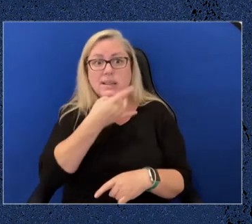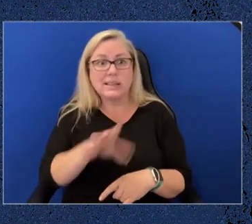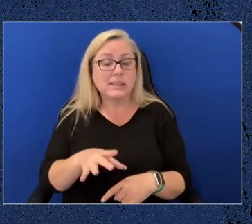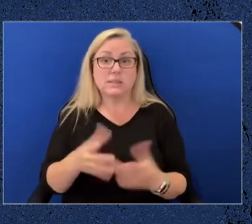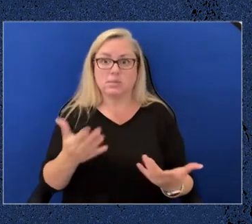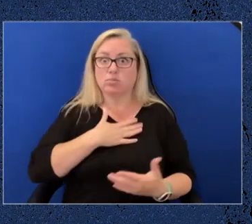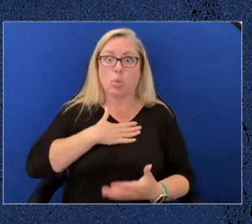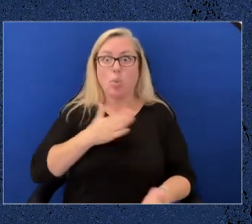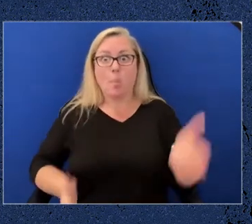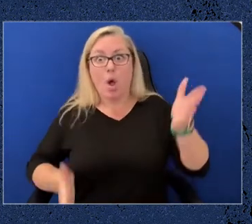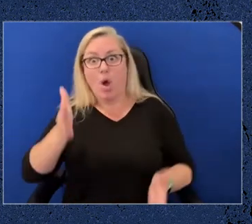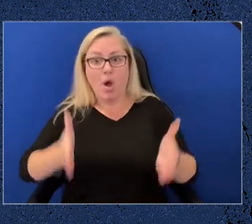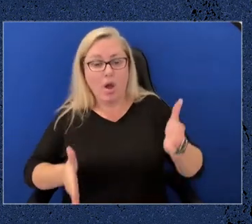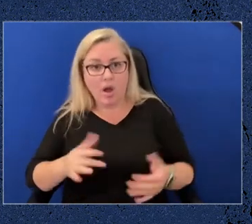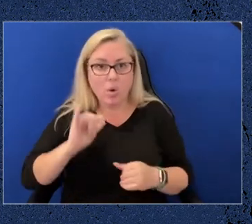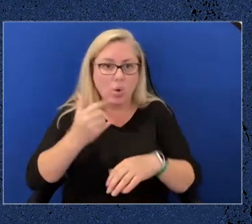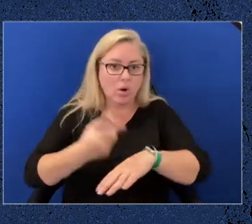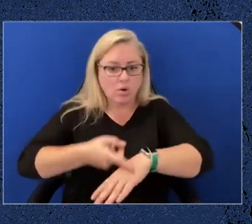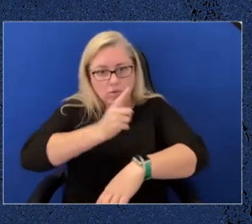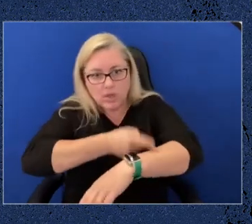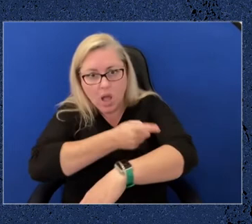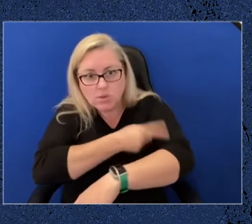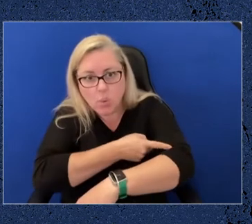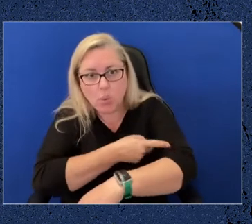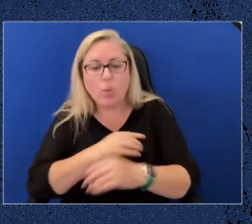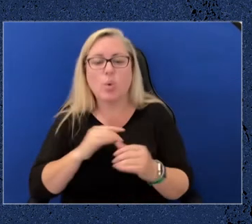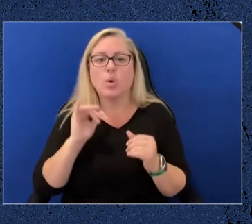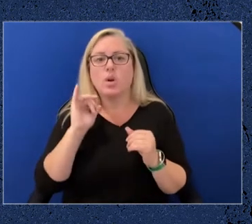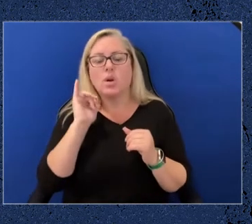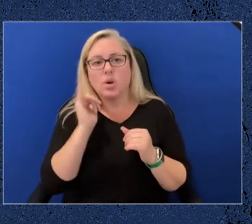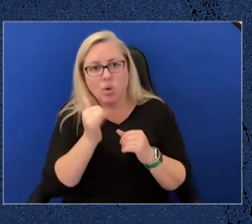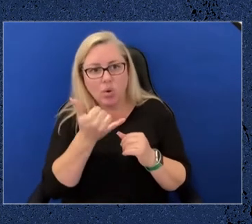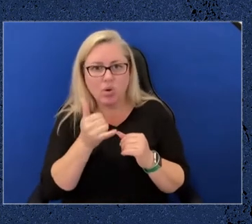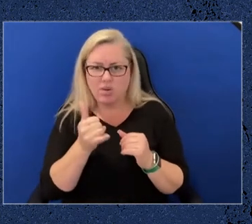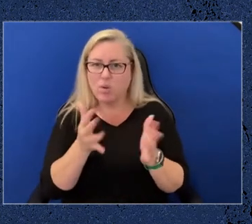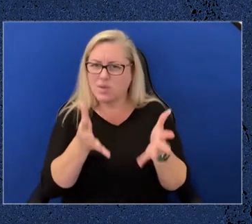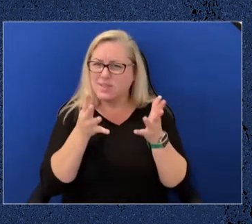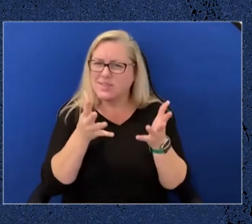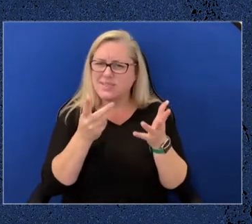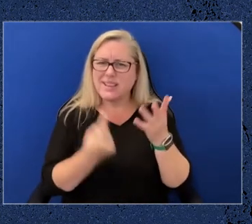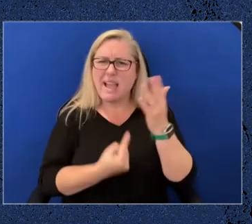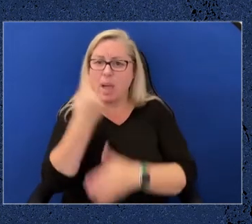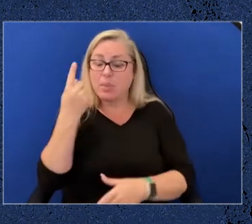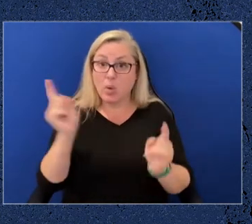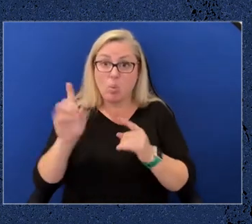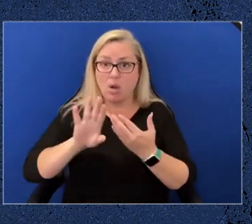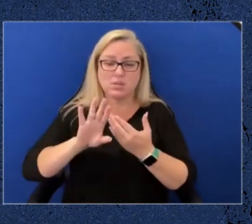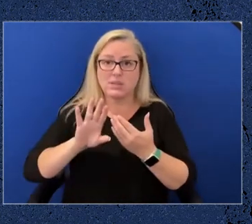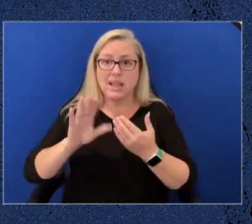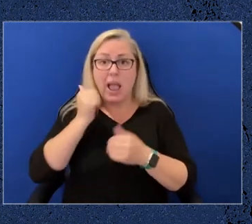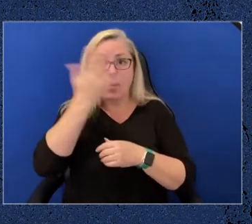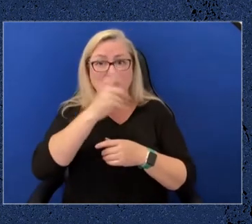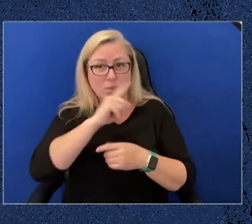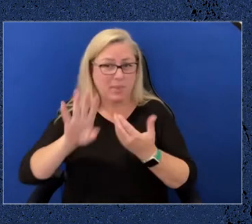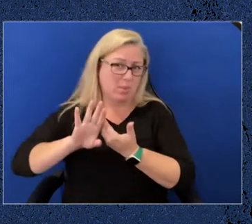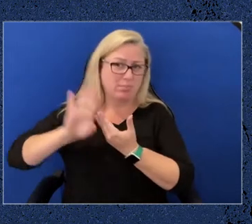doesn't like... Dinosaurs. Dinosaurs, or, you know... But for too long, you know, like Aboriginal people have been marginalised from this and kept